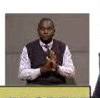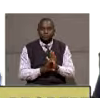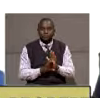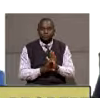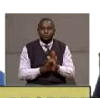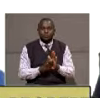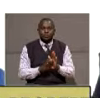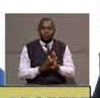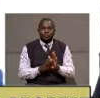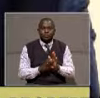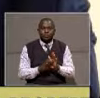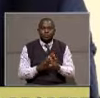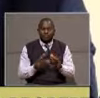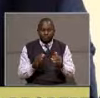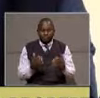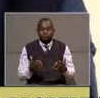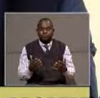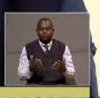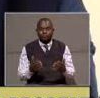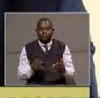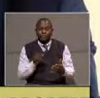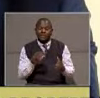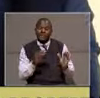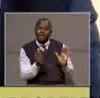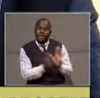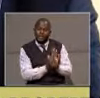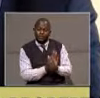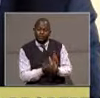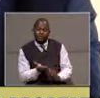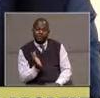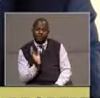they entrenched that article that returned